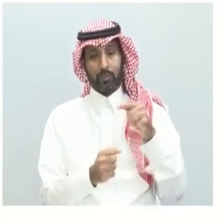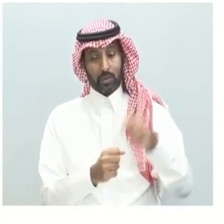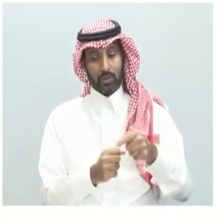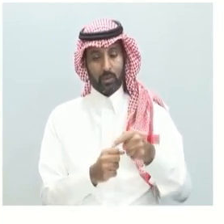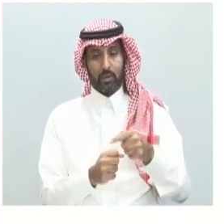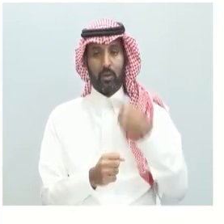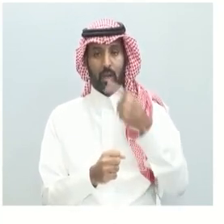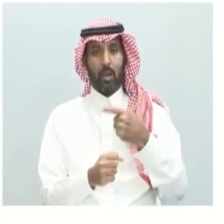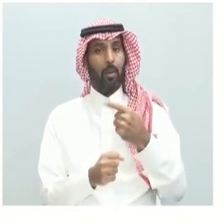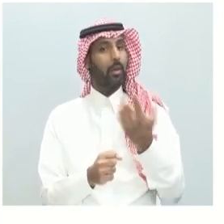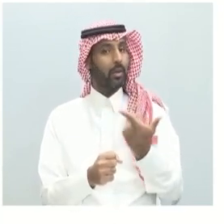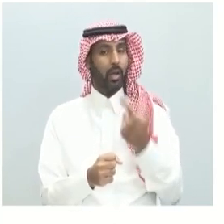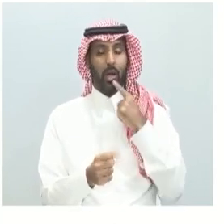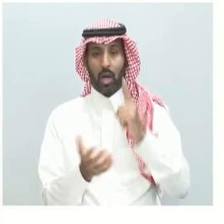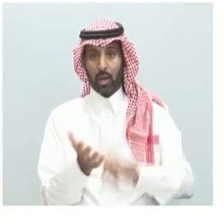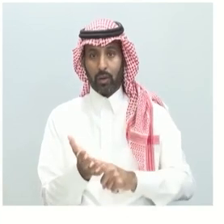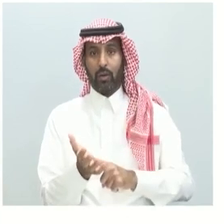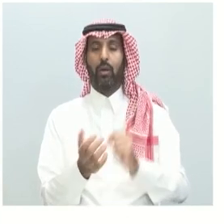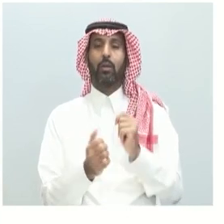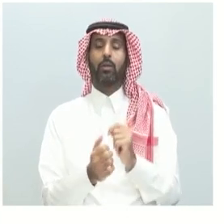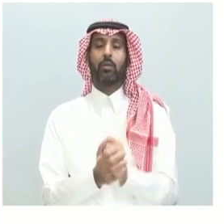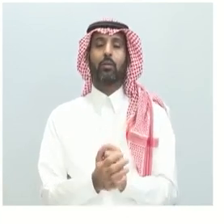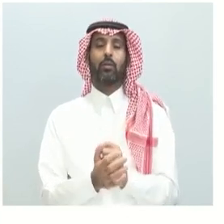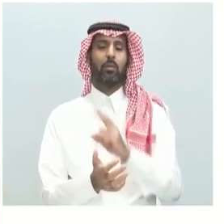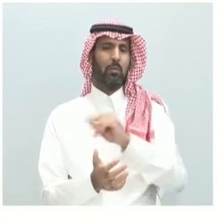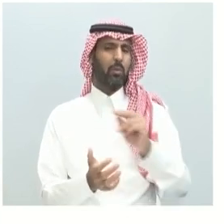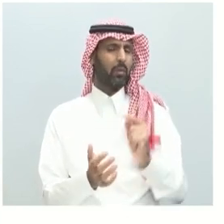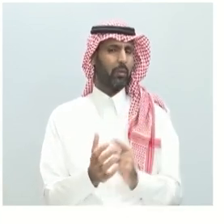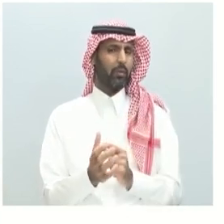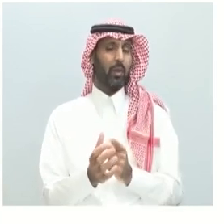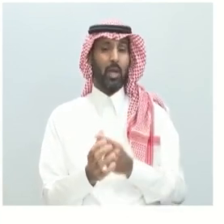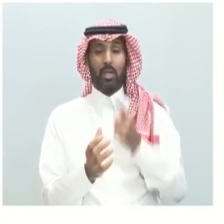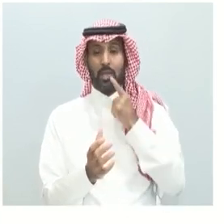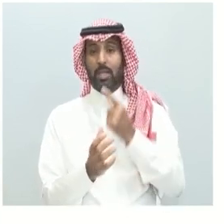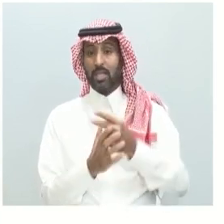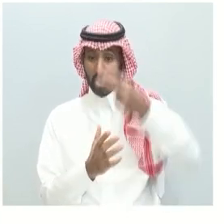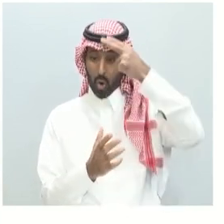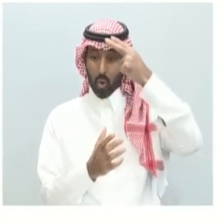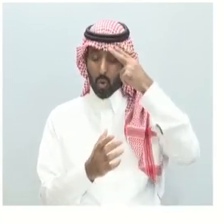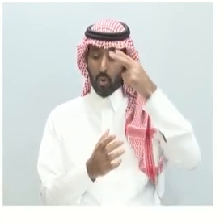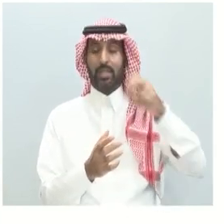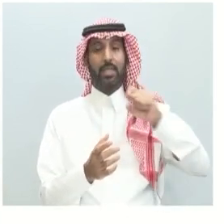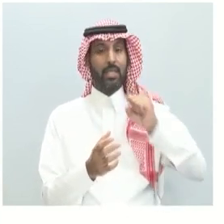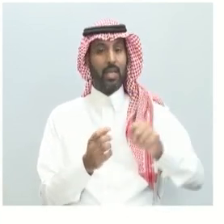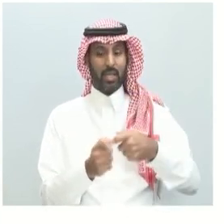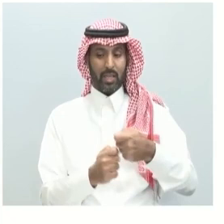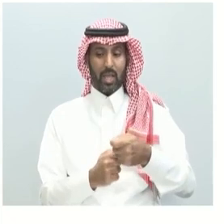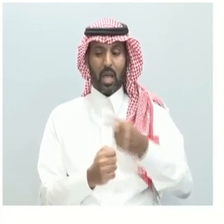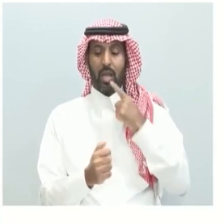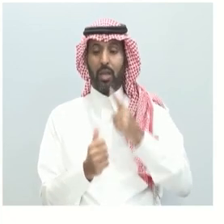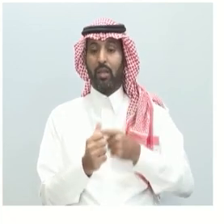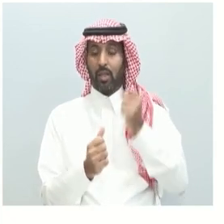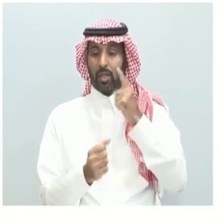for facts or things that are true in general. Like here, for example, the Saudi riyal is the